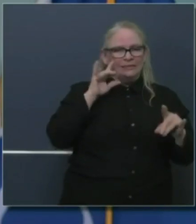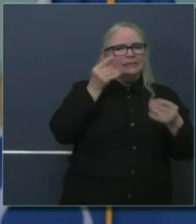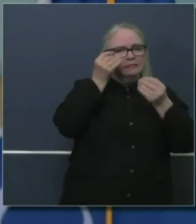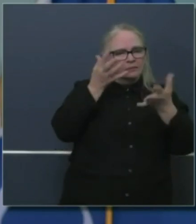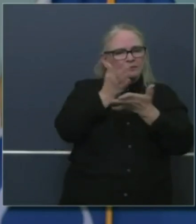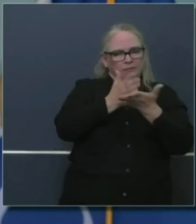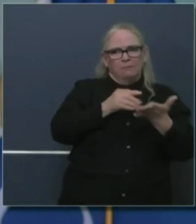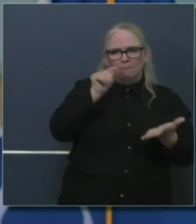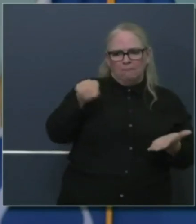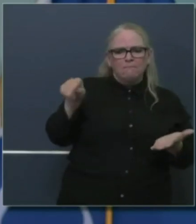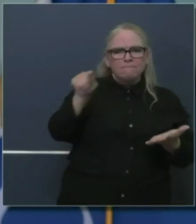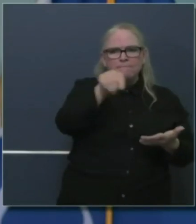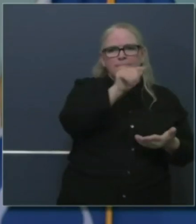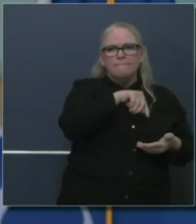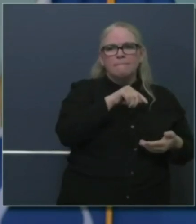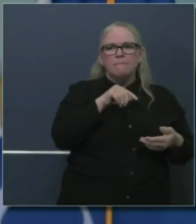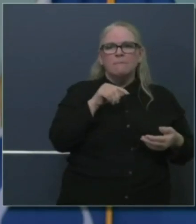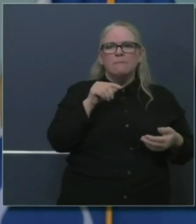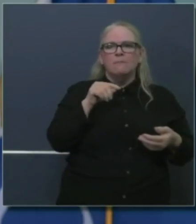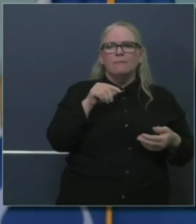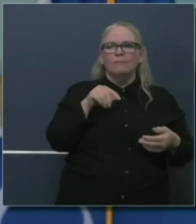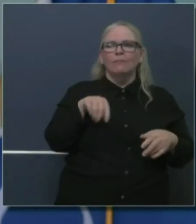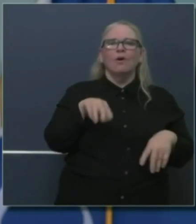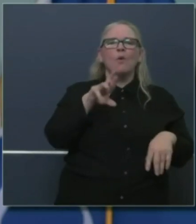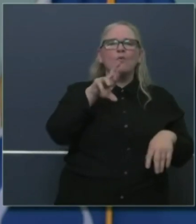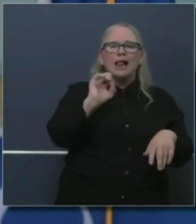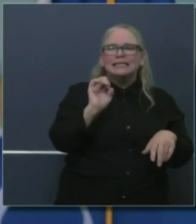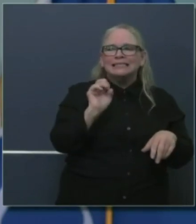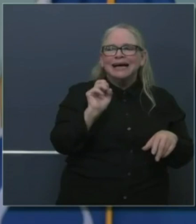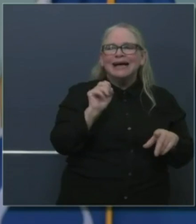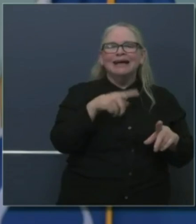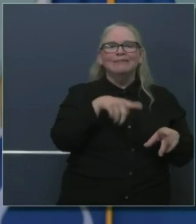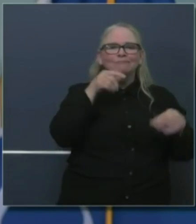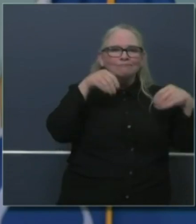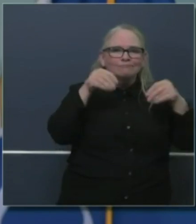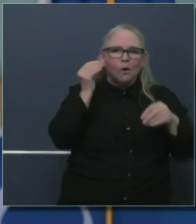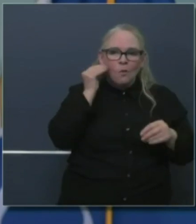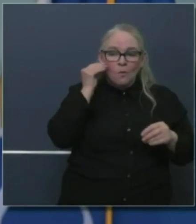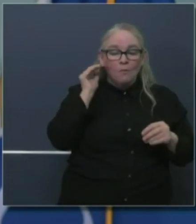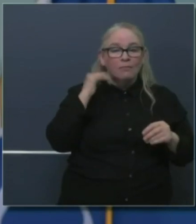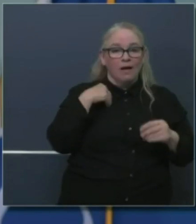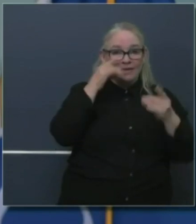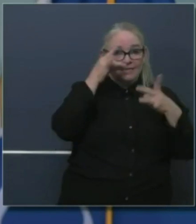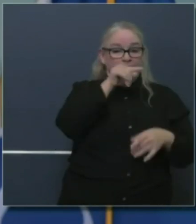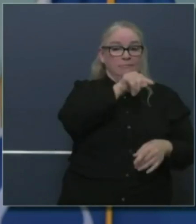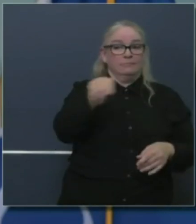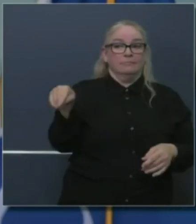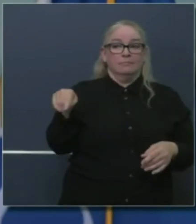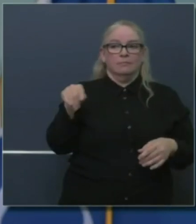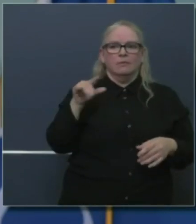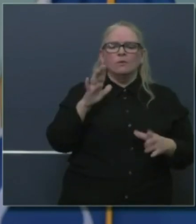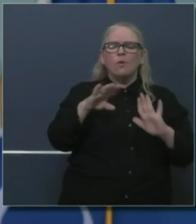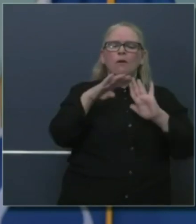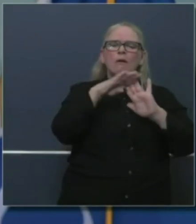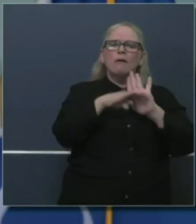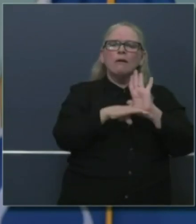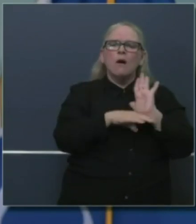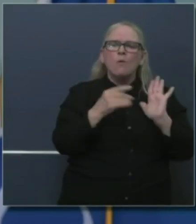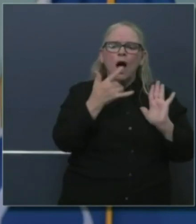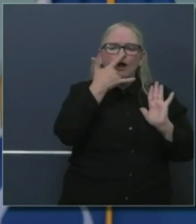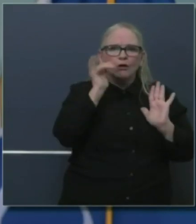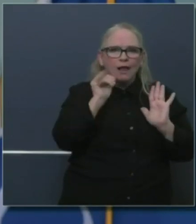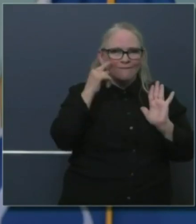Real estate, they were part of the last phase, but we did update the guidance in the real estate sector. And so all of that's